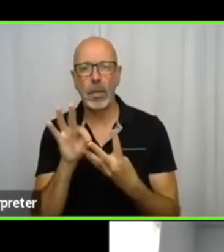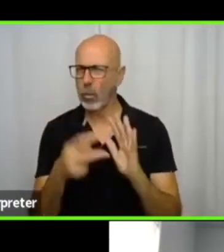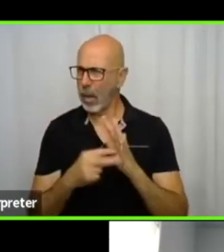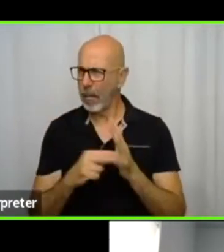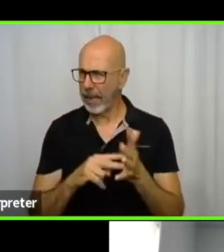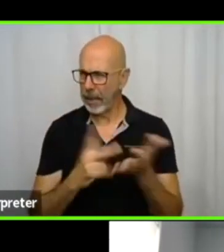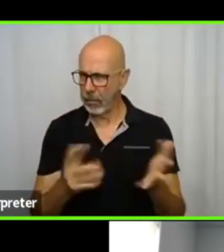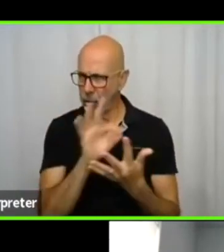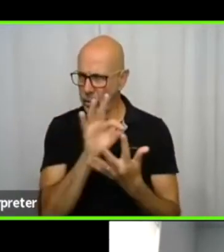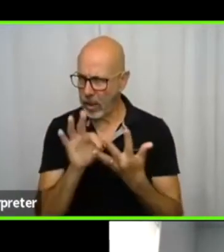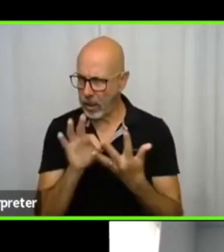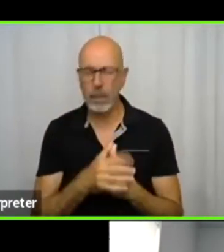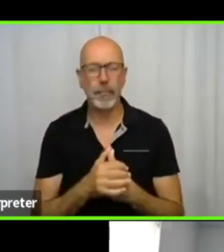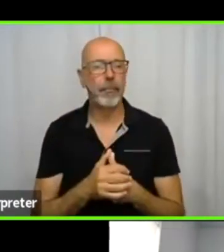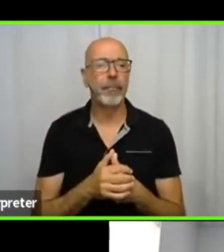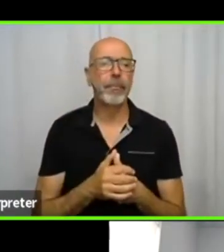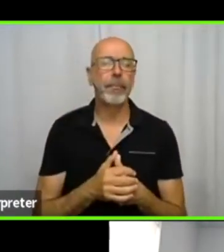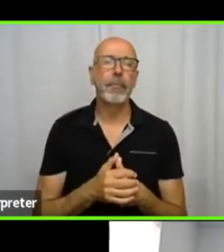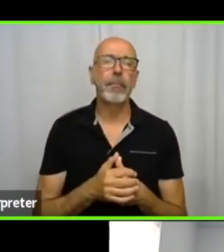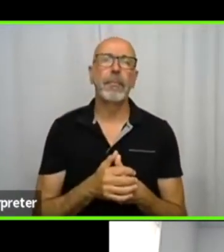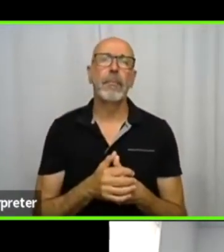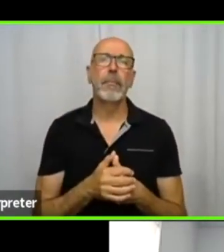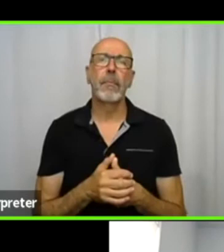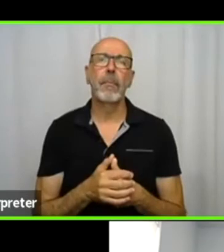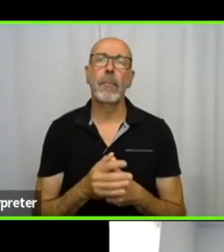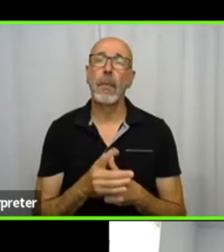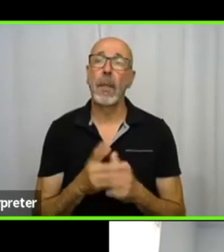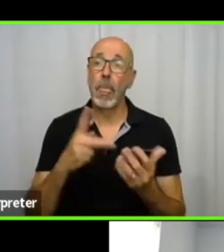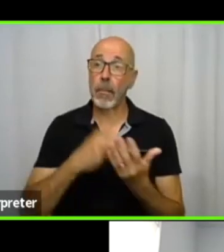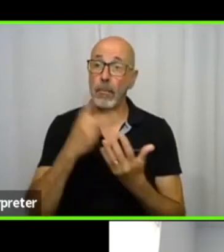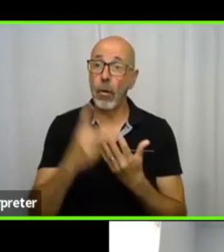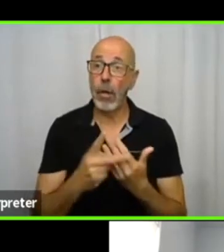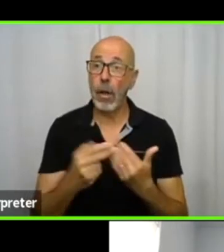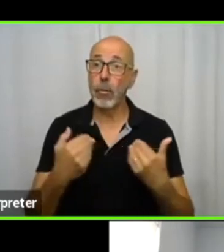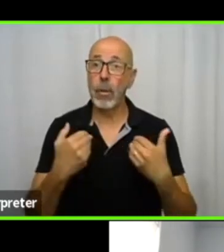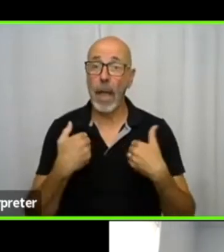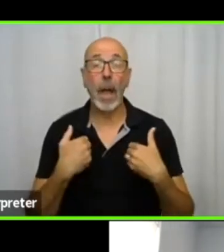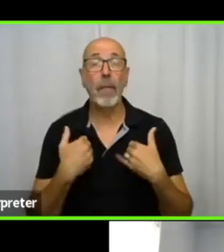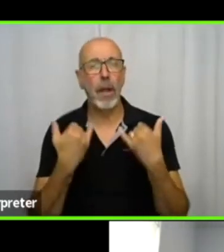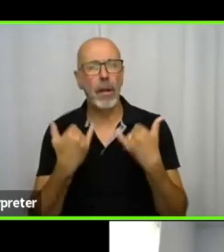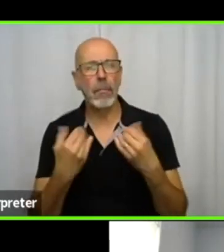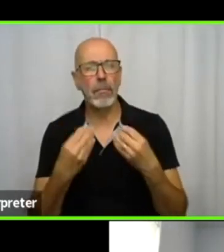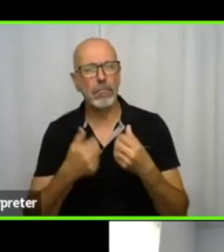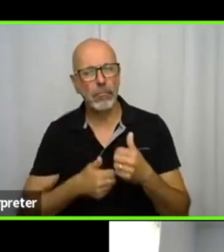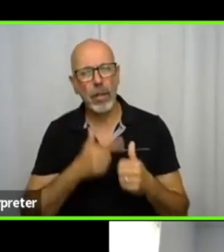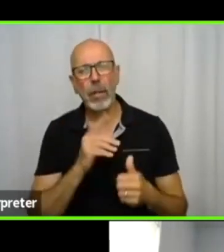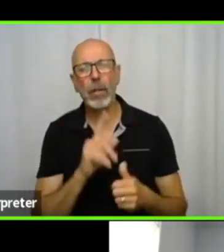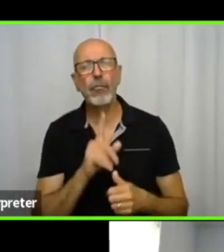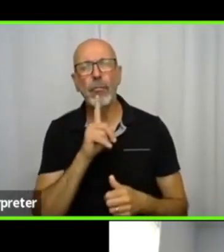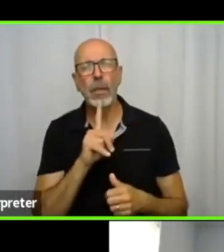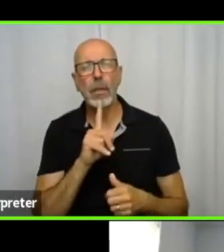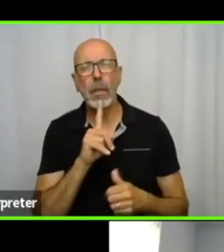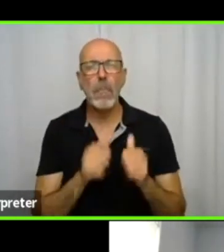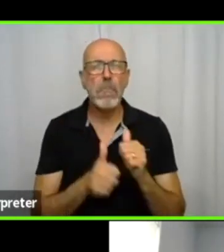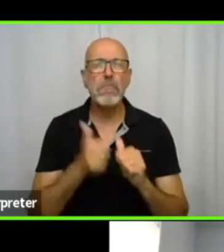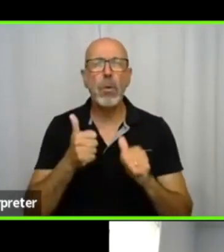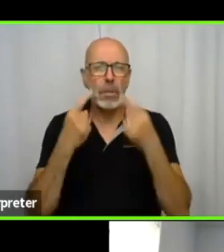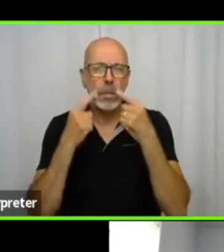that is that with the programs that we think are most effective, because